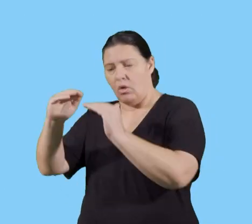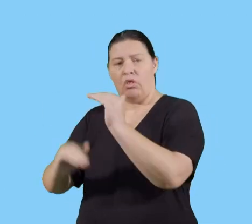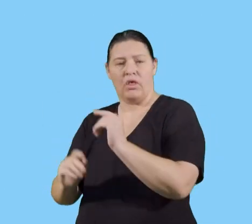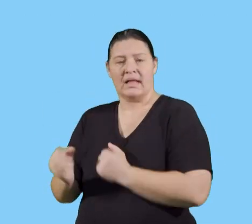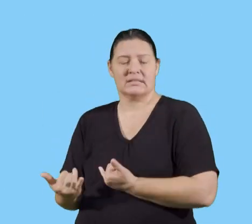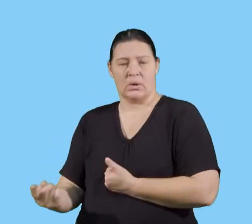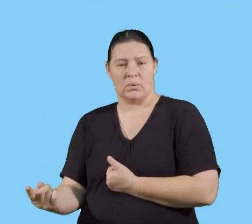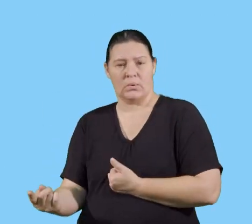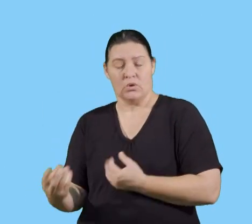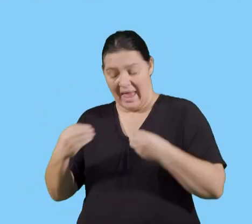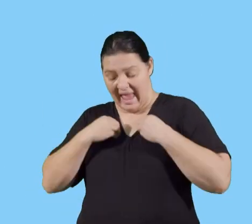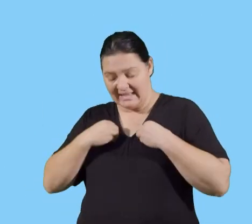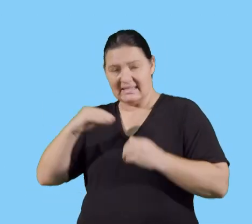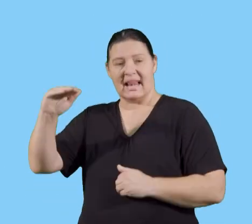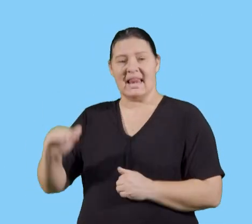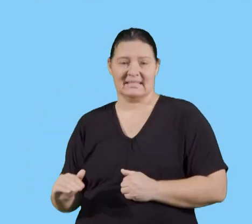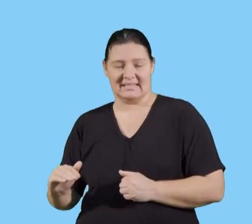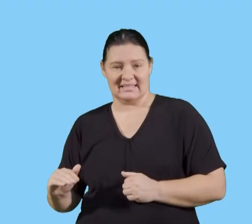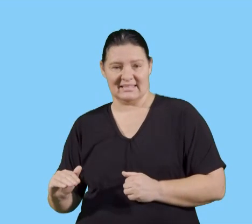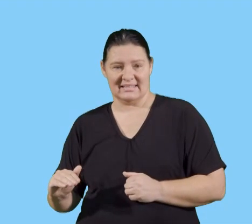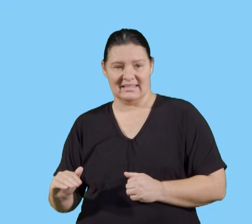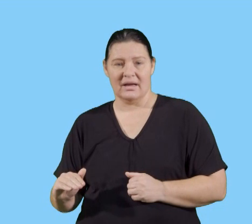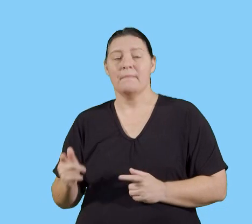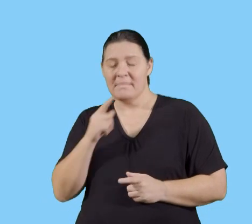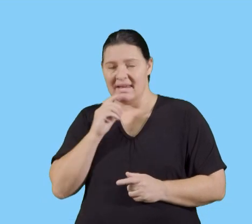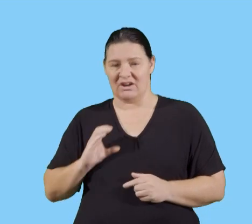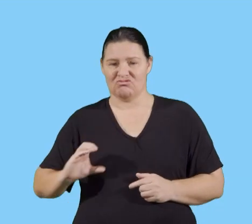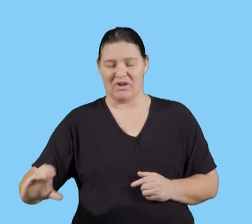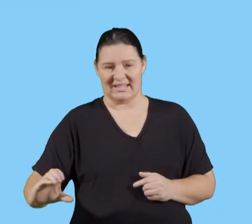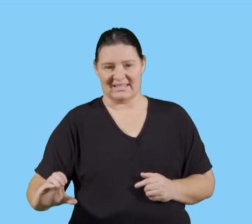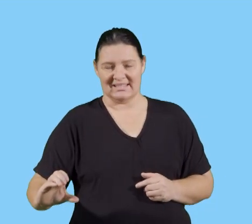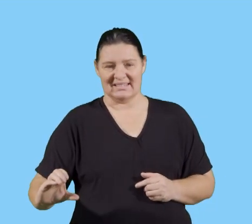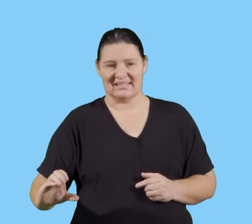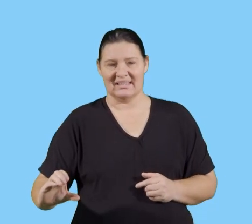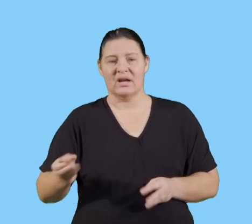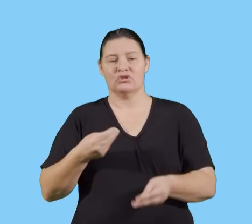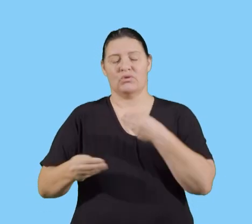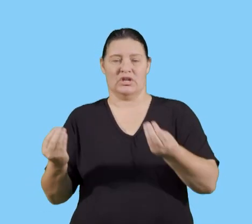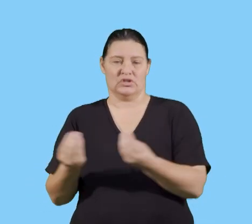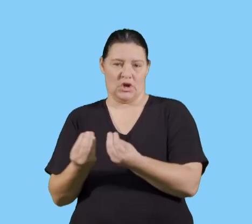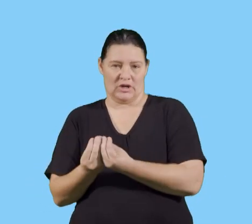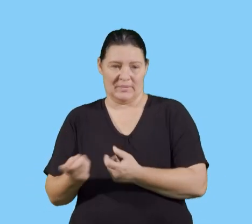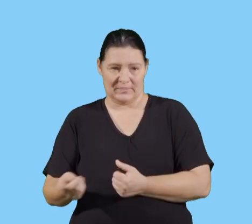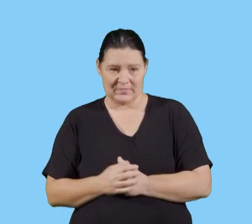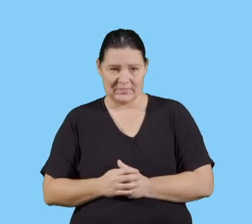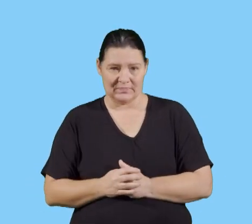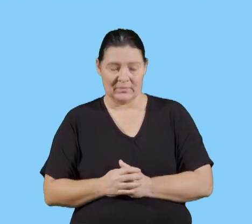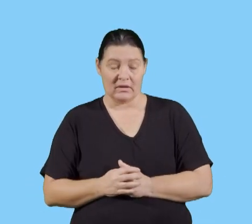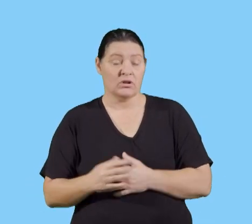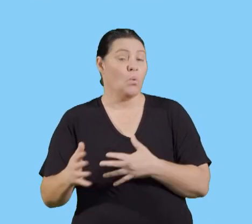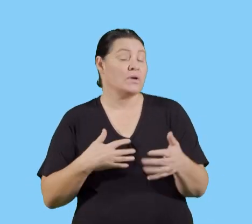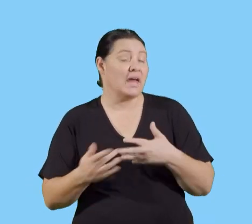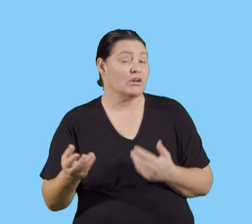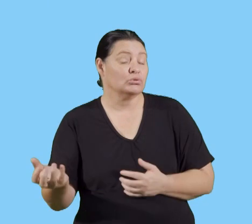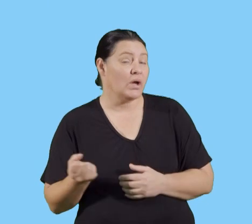is an asset, is decreasing, you will then credit your trading stock. So whenever